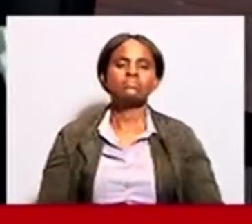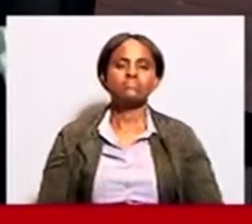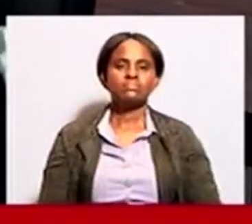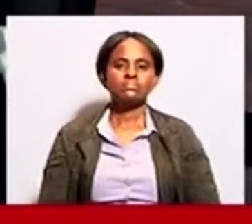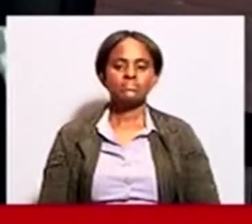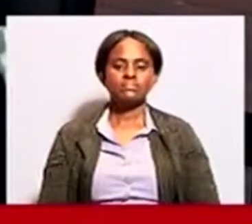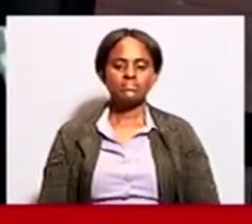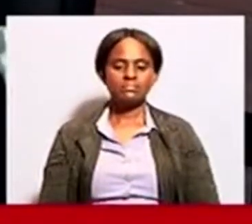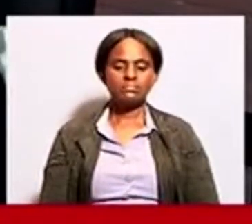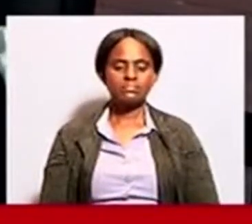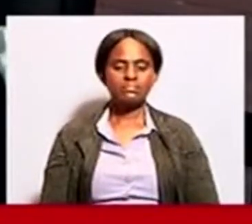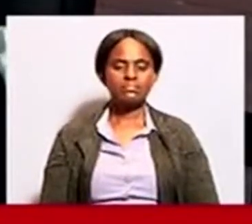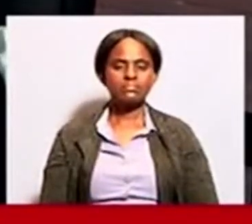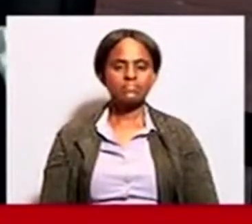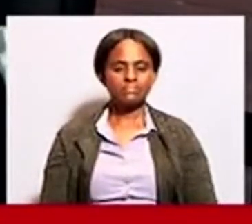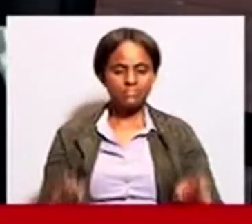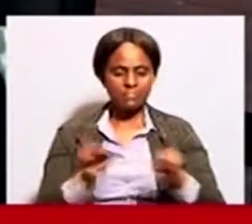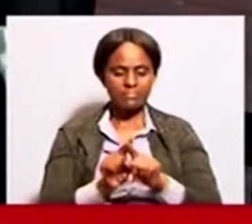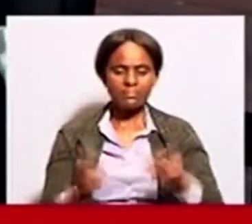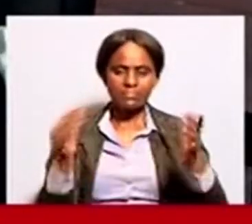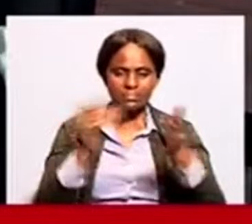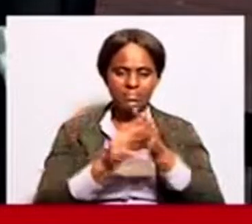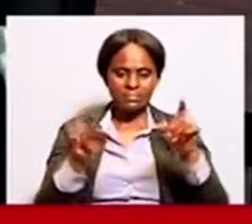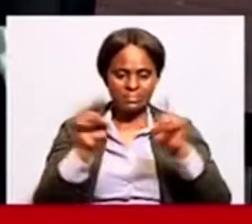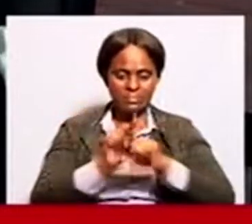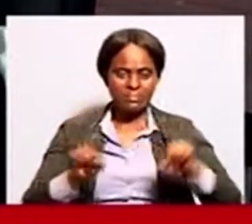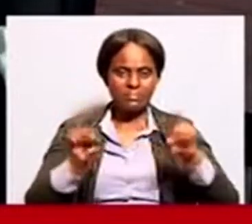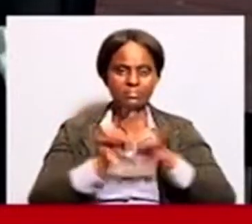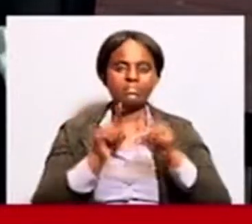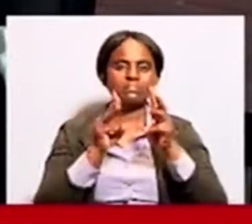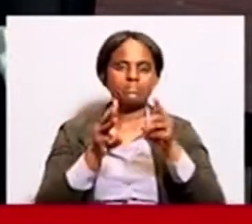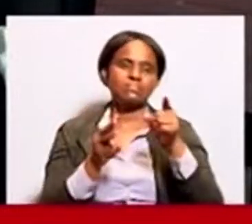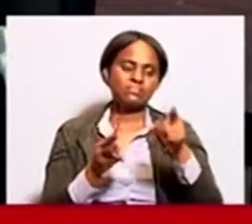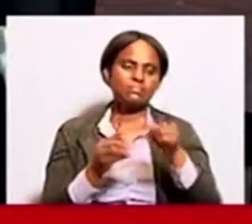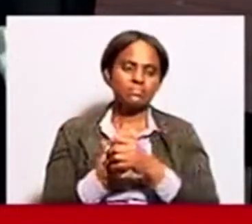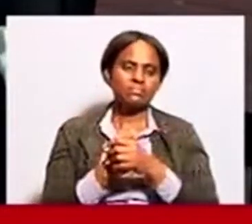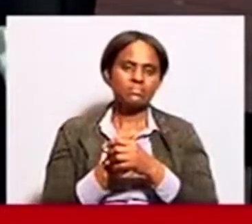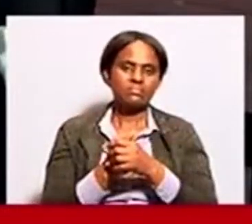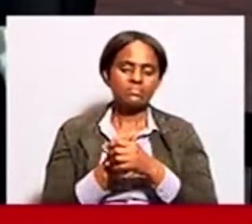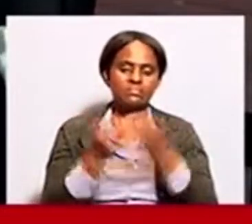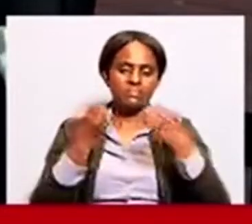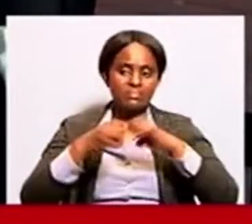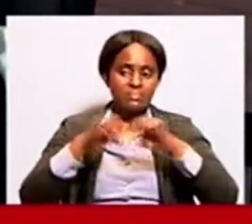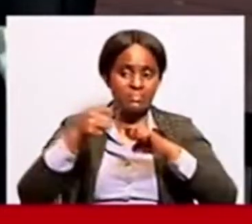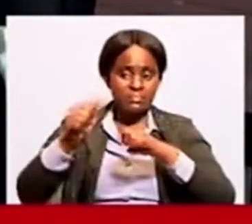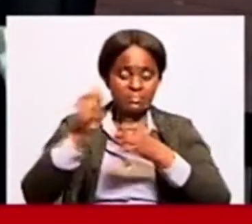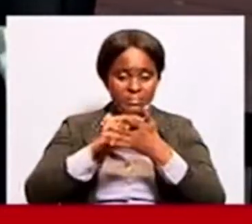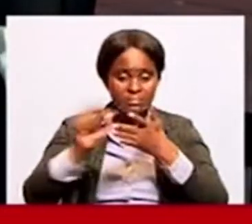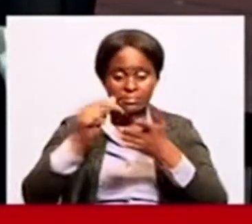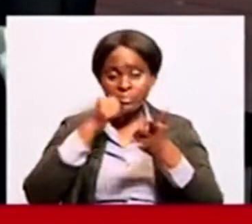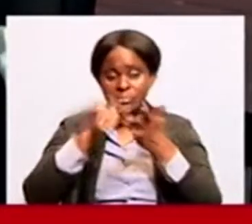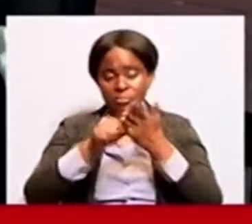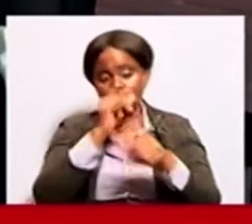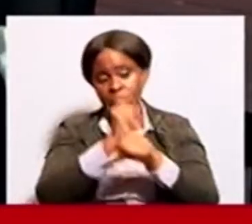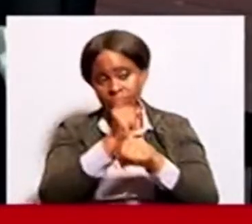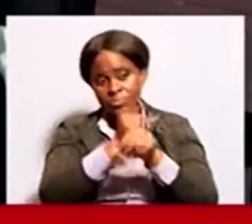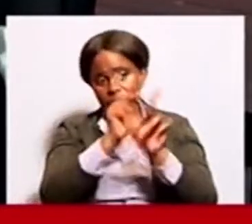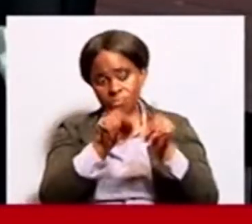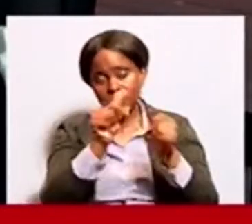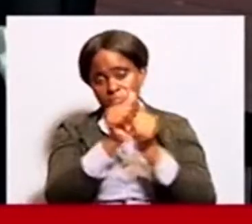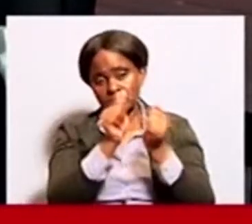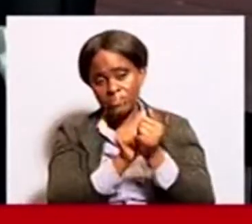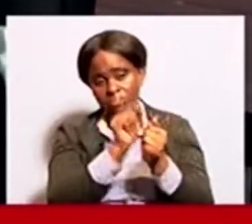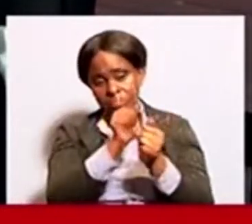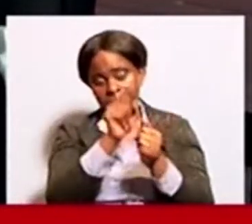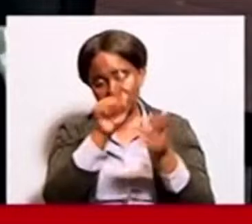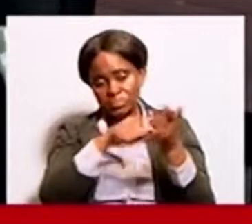Now, this also goes to the same way that did you even write a letter to warn the contractor about